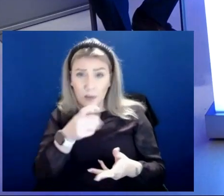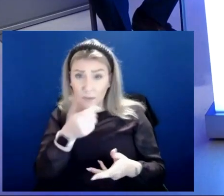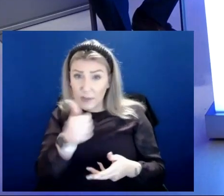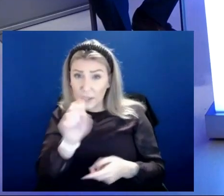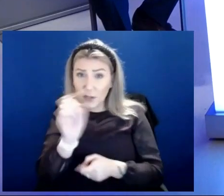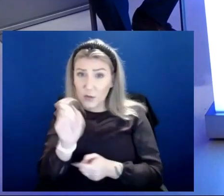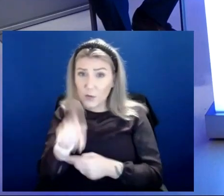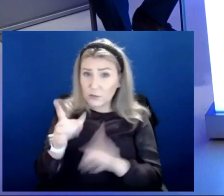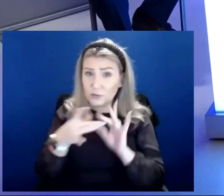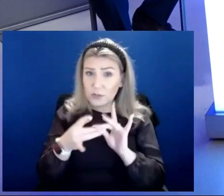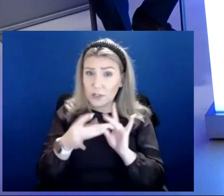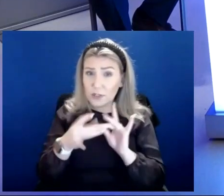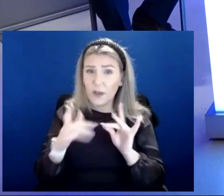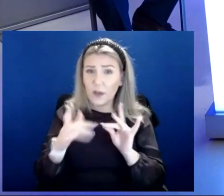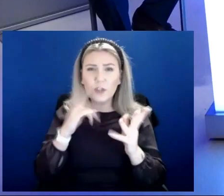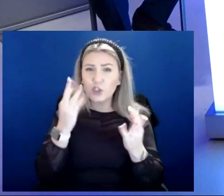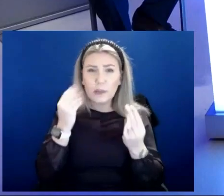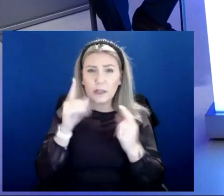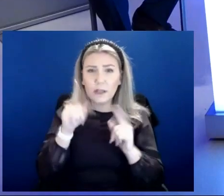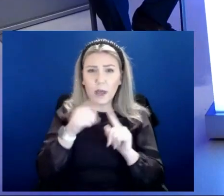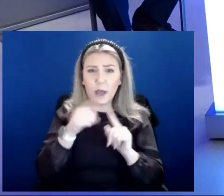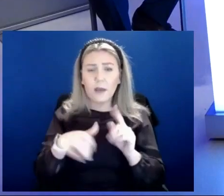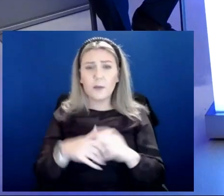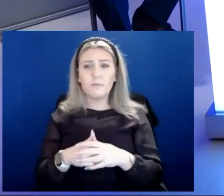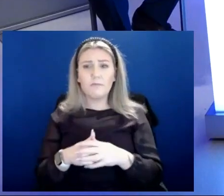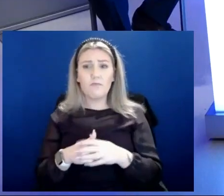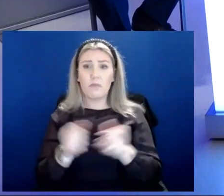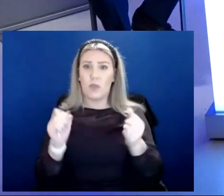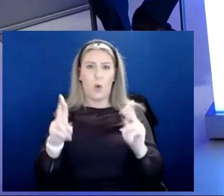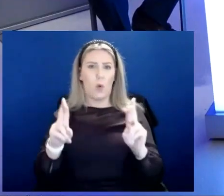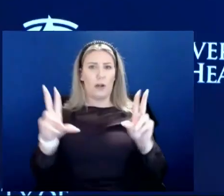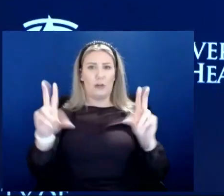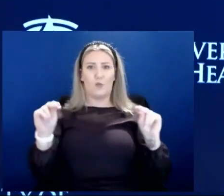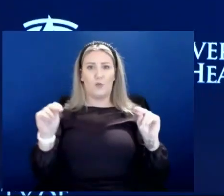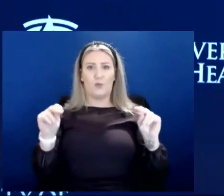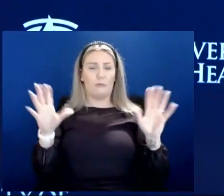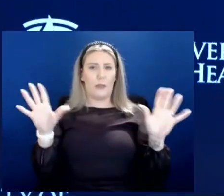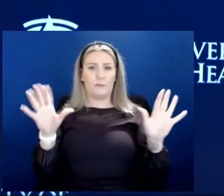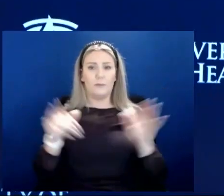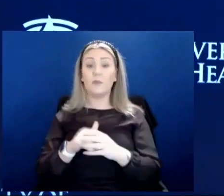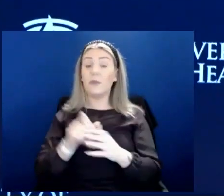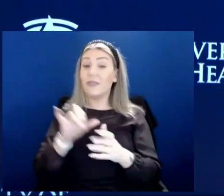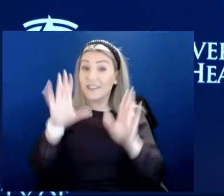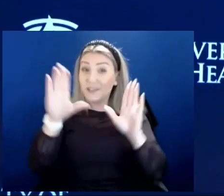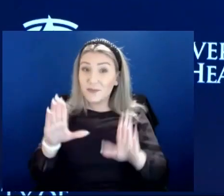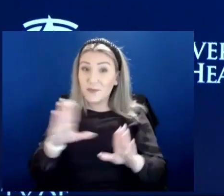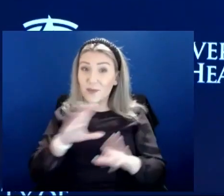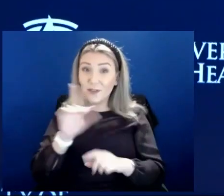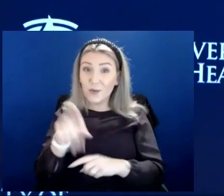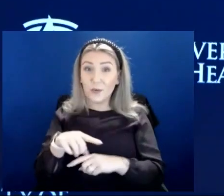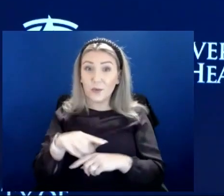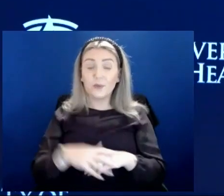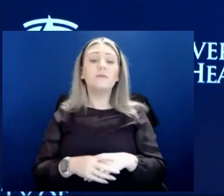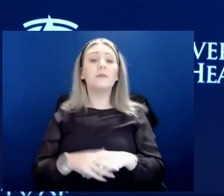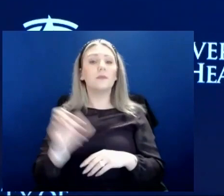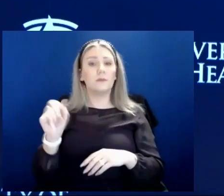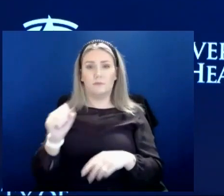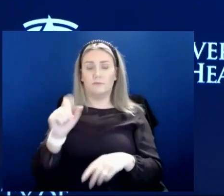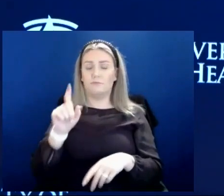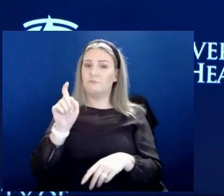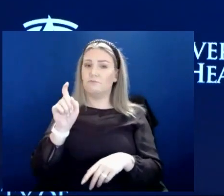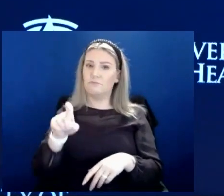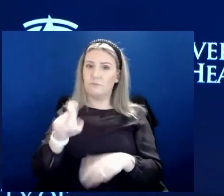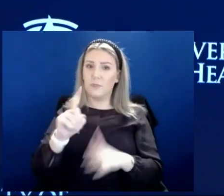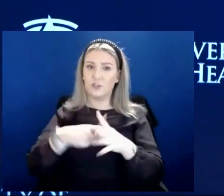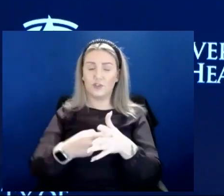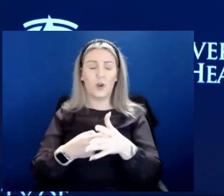Or what did you think about that? Or do you let it lie? No, it's a great question. Yeah, we have to start by understanding what